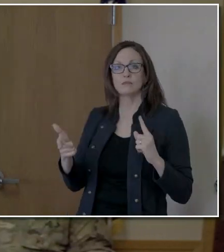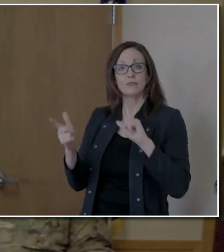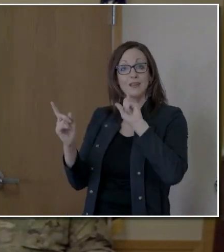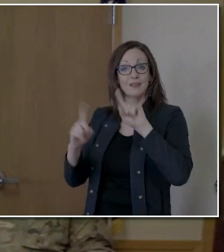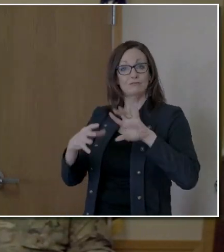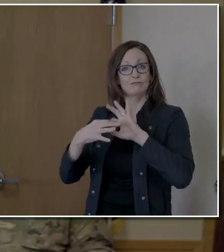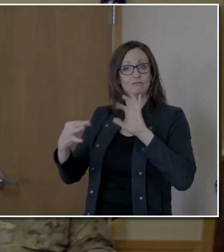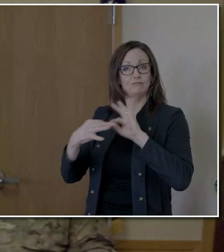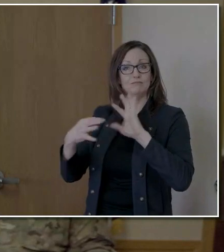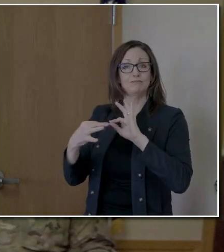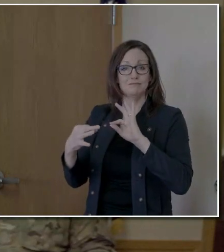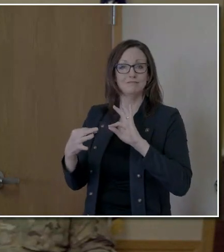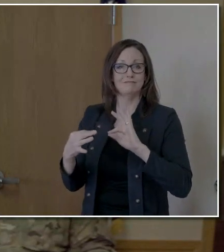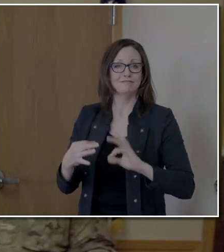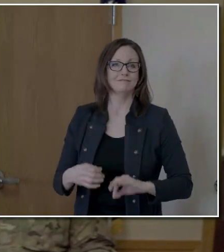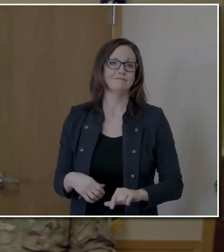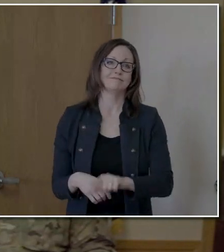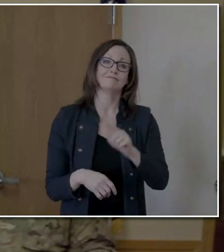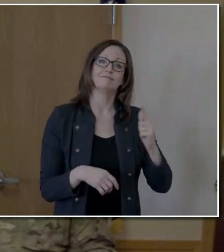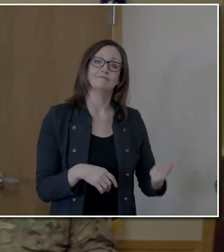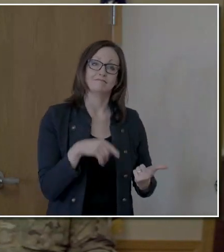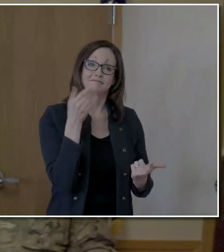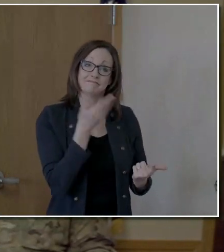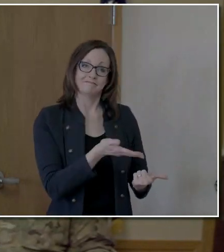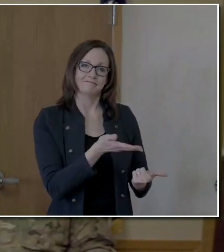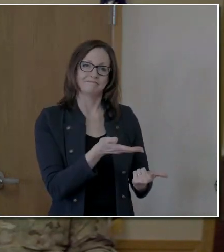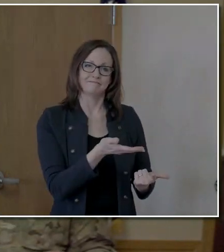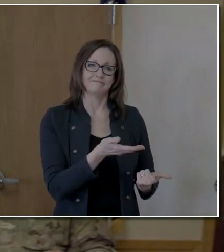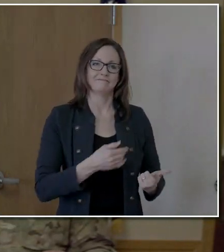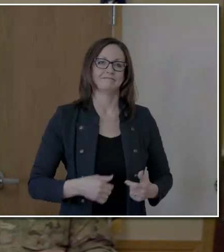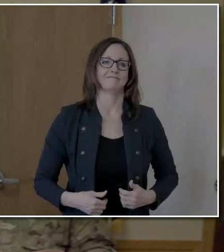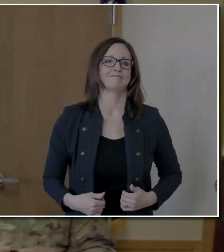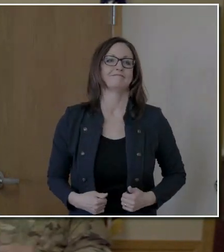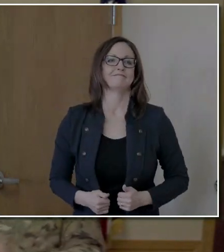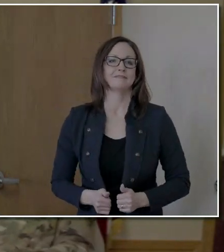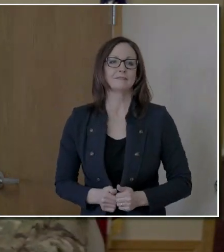We will begin with Scott Bauer of the Associated Press.